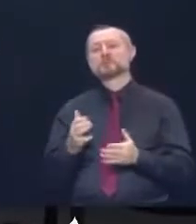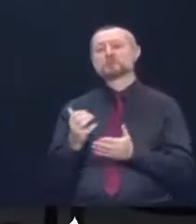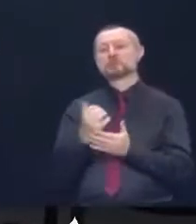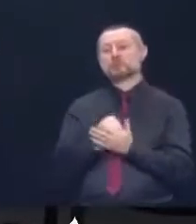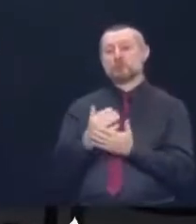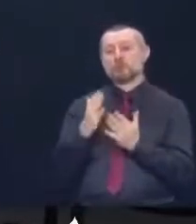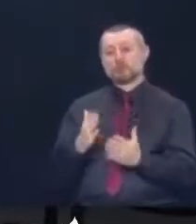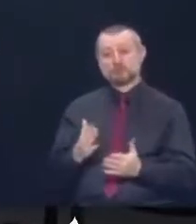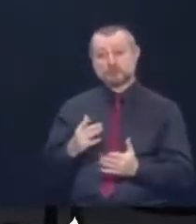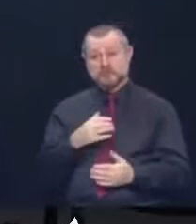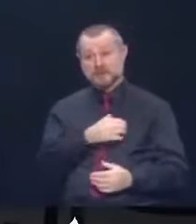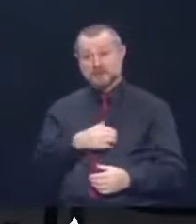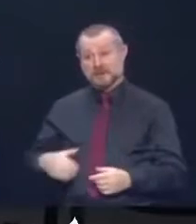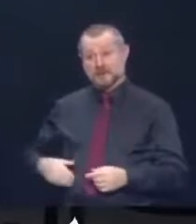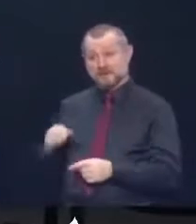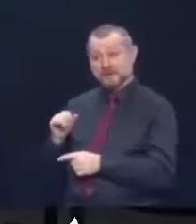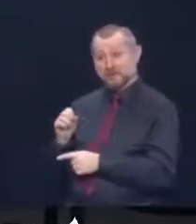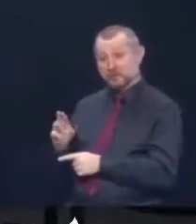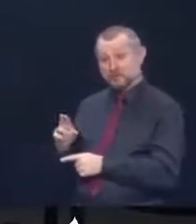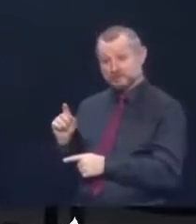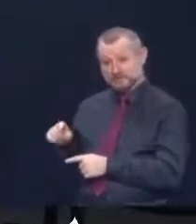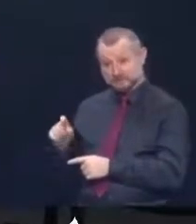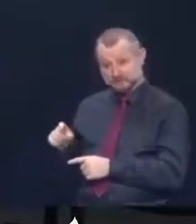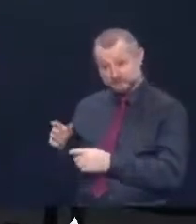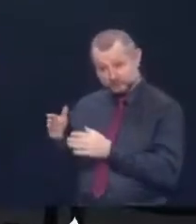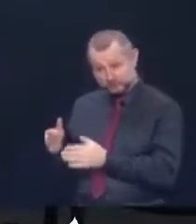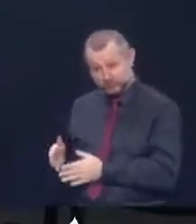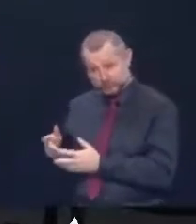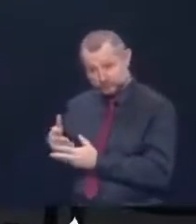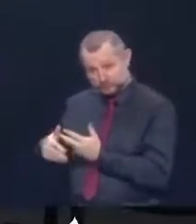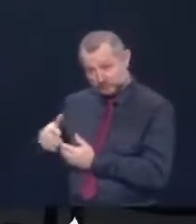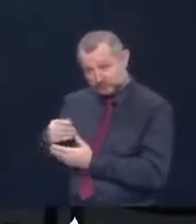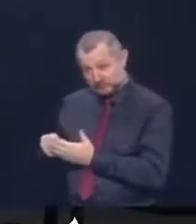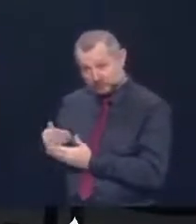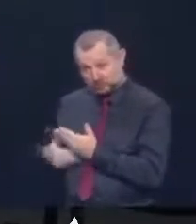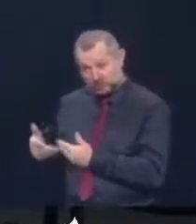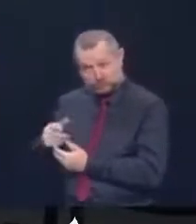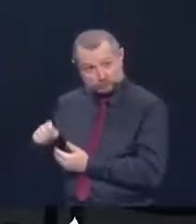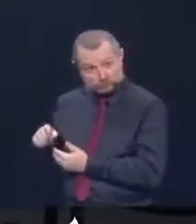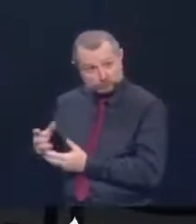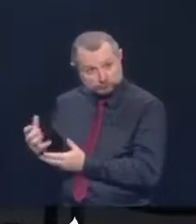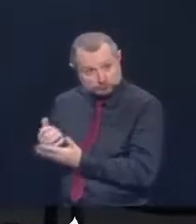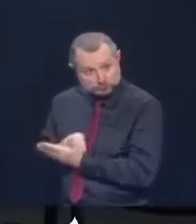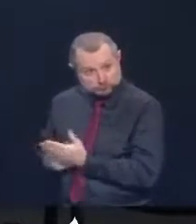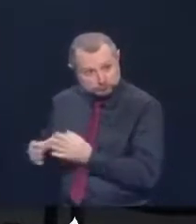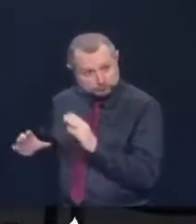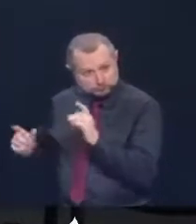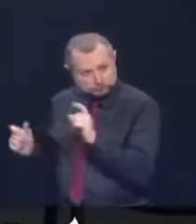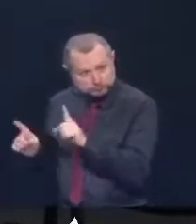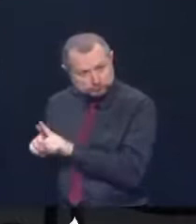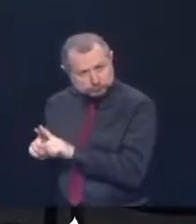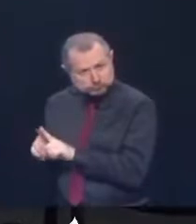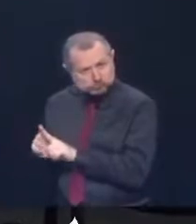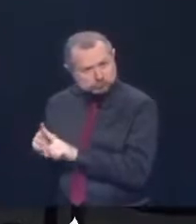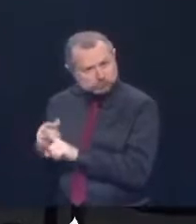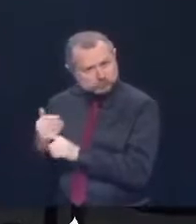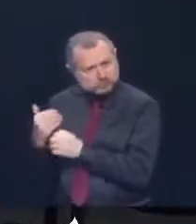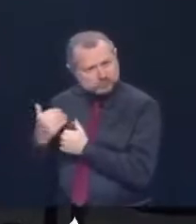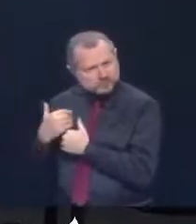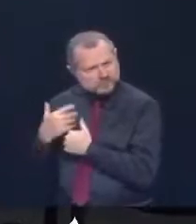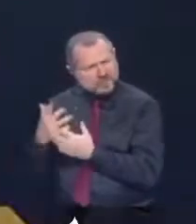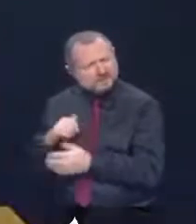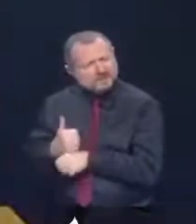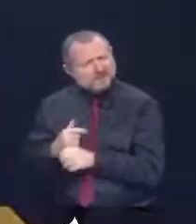doing in-person fundraisers as COVID spikes? And what examples do you think mayoral candidates should be setting right now? I think they should be